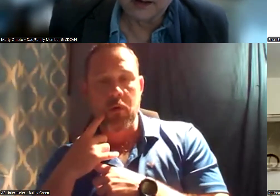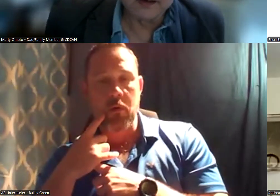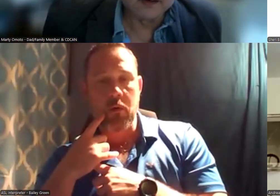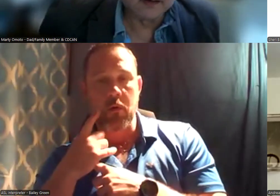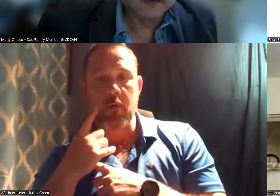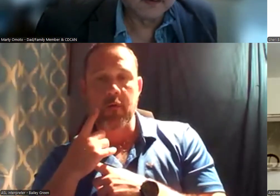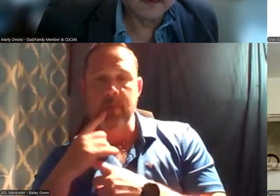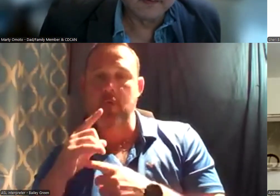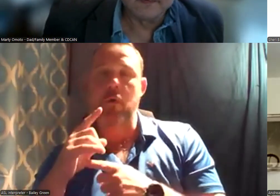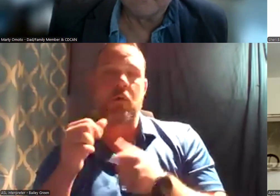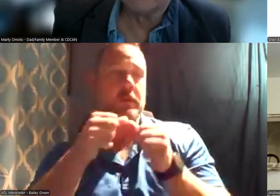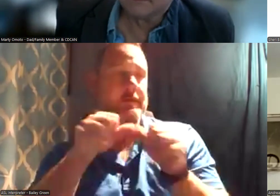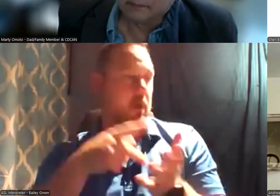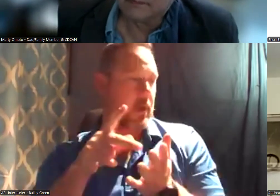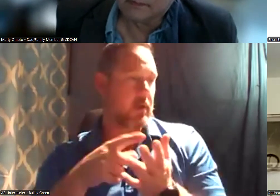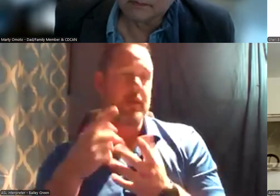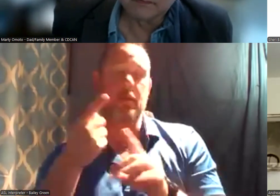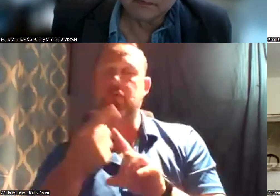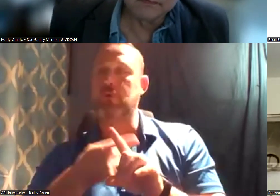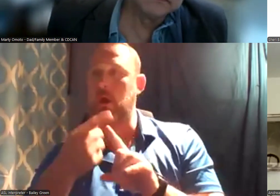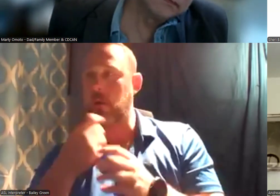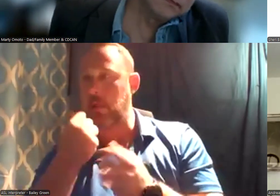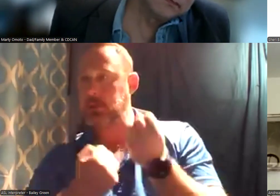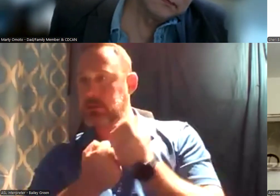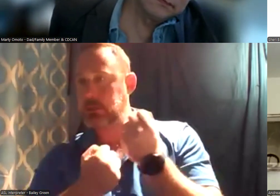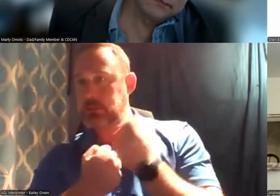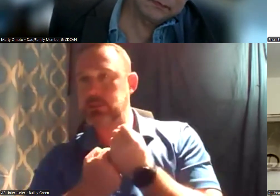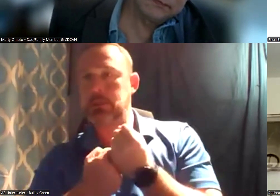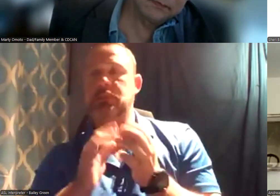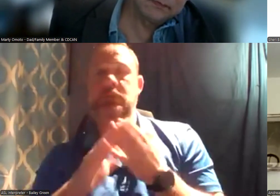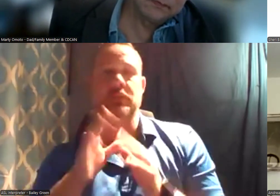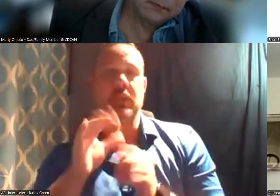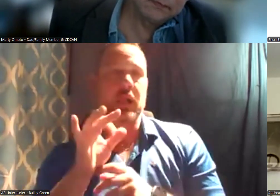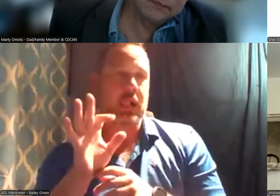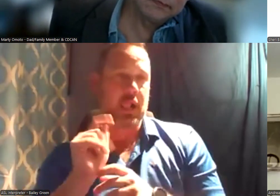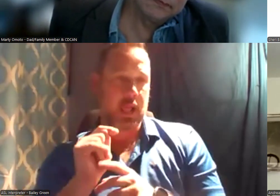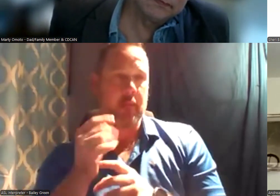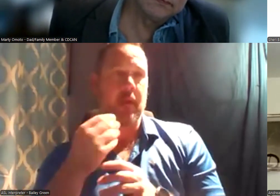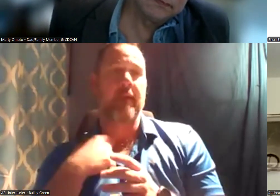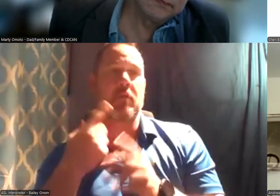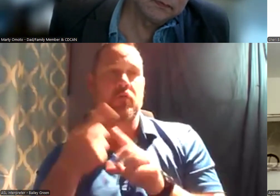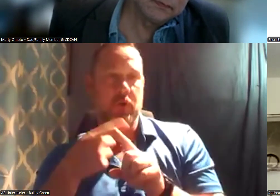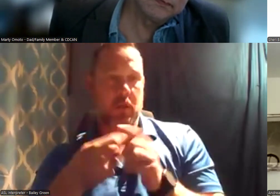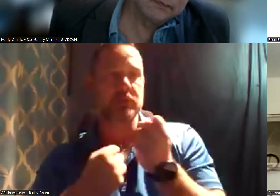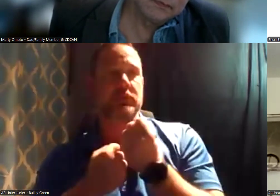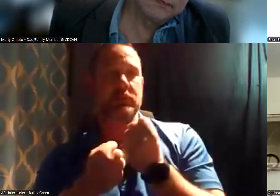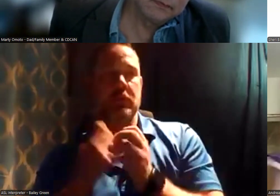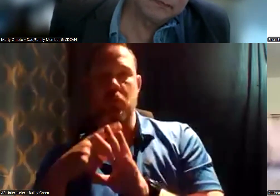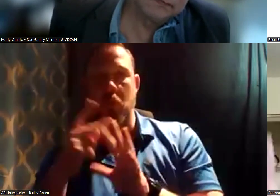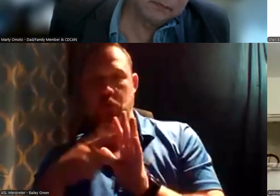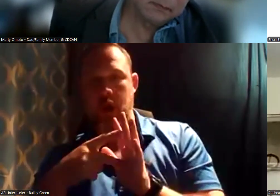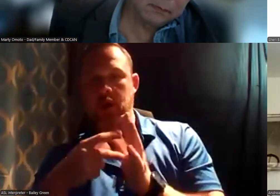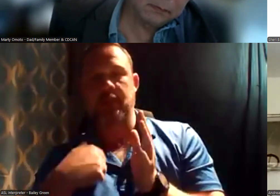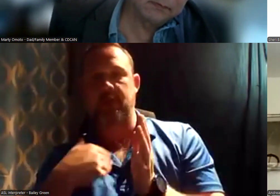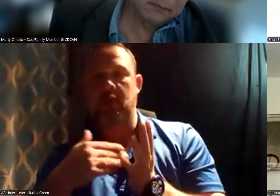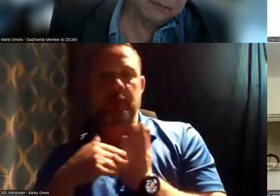down payment assistance, rental assistant. The city of Claremont again have a rental assistant program. They got like